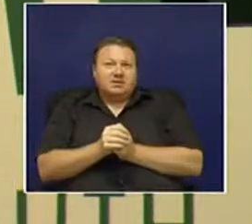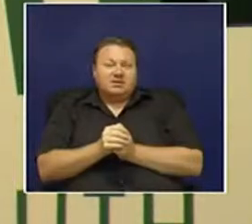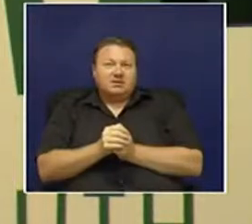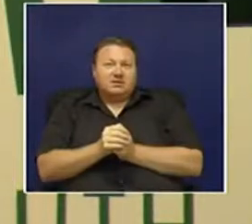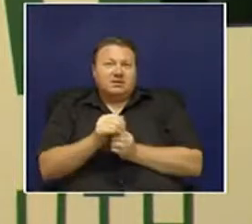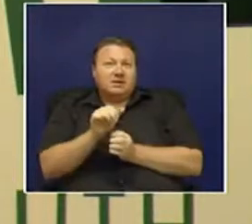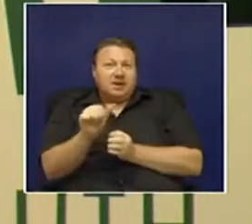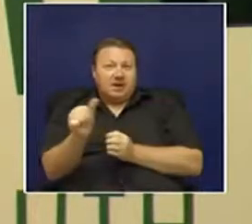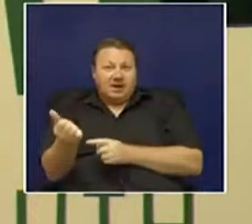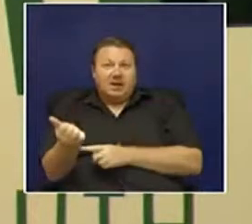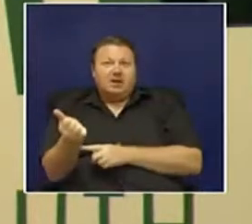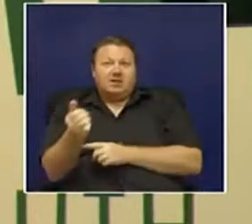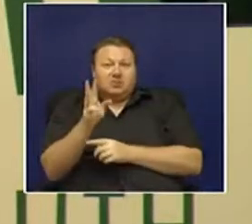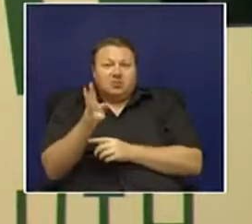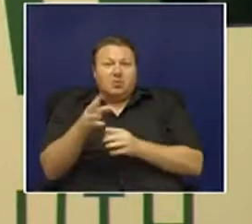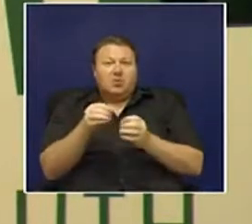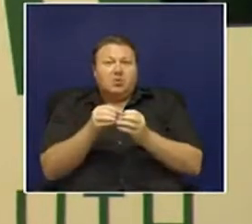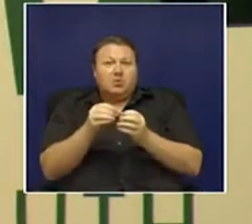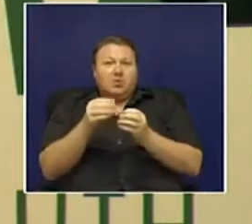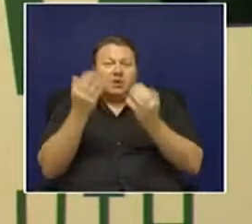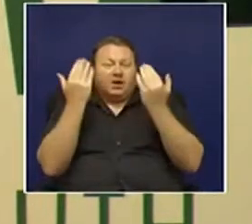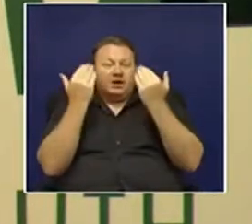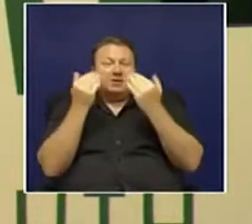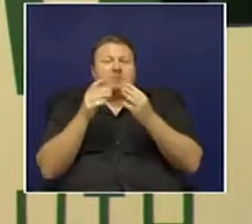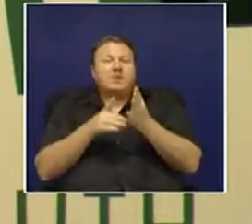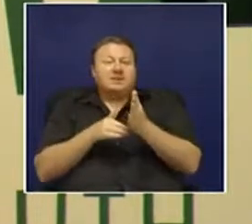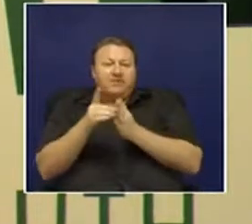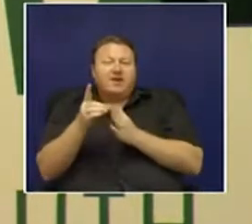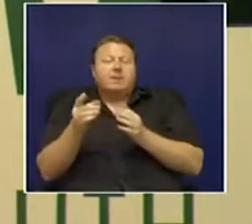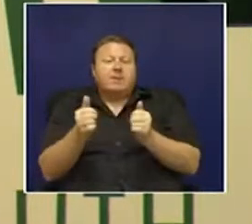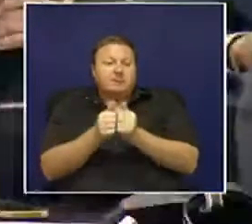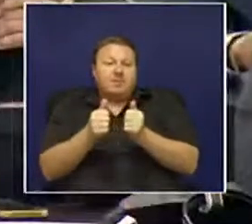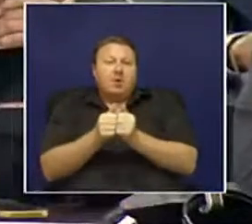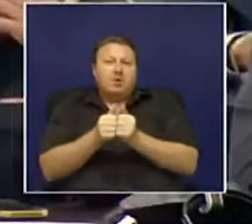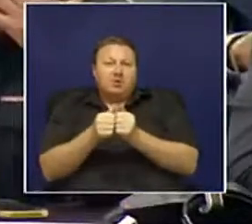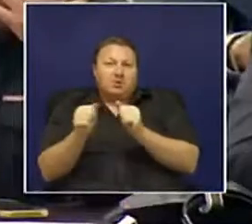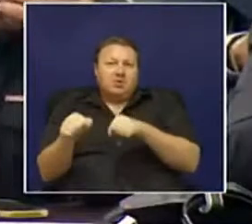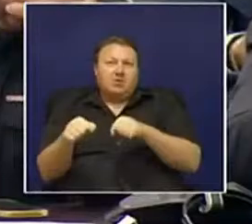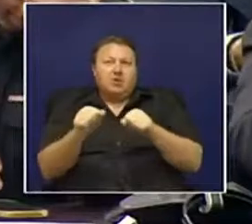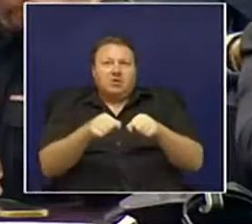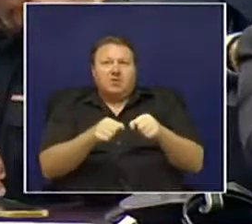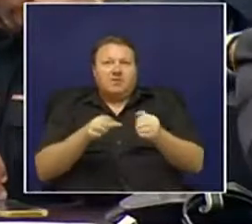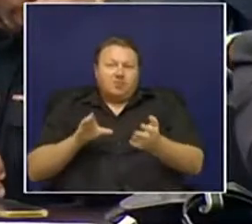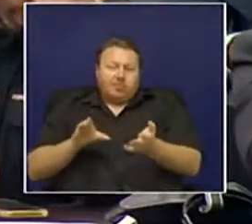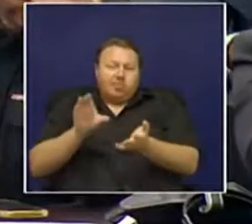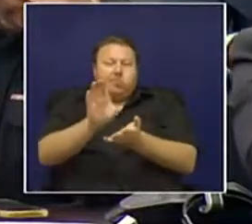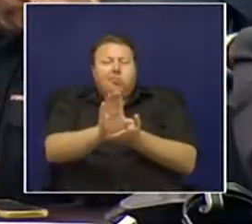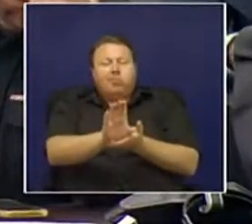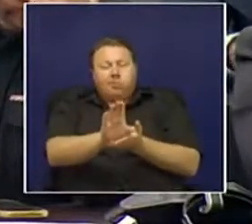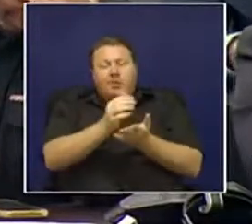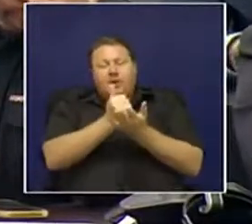will expand. We expect development partners to confirm their capital participation.